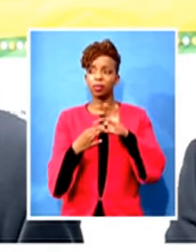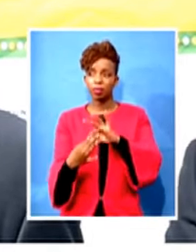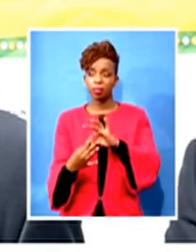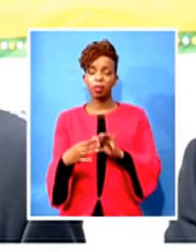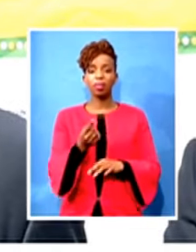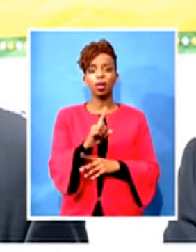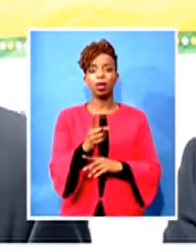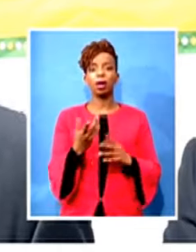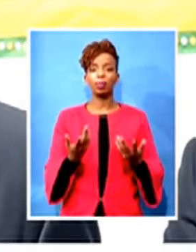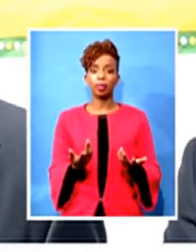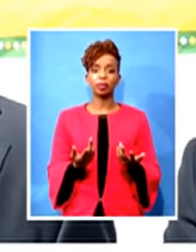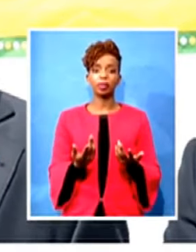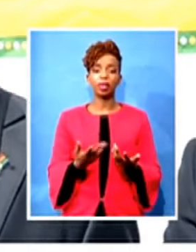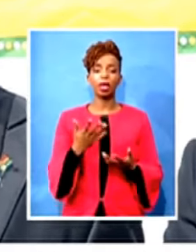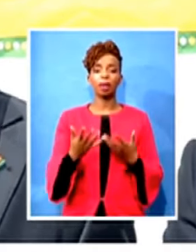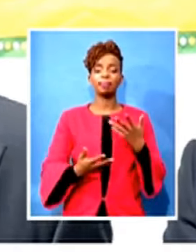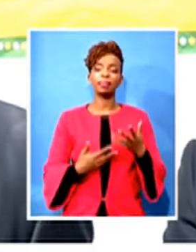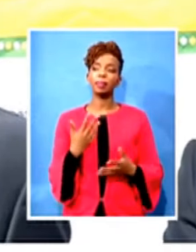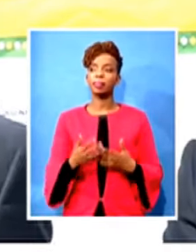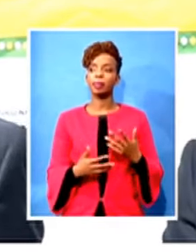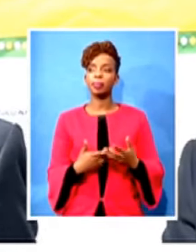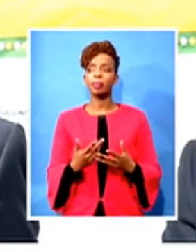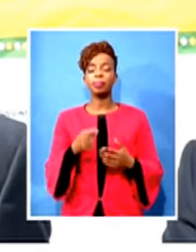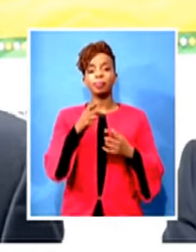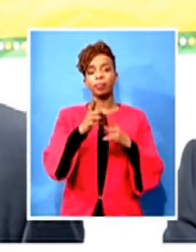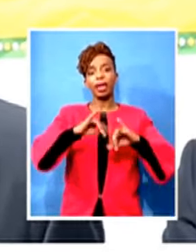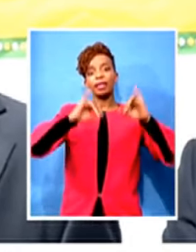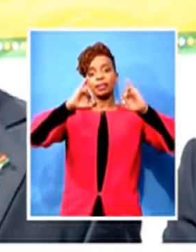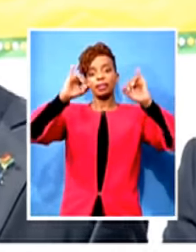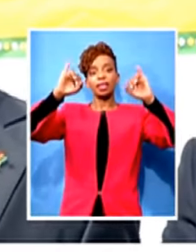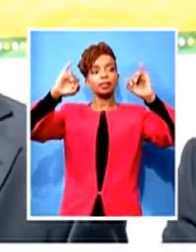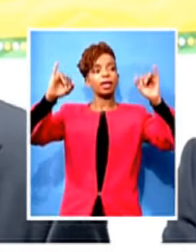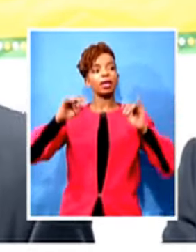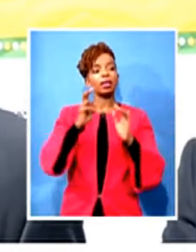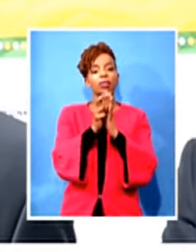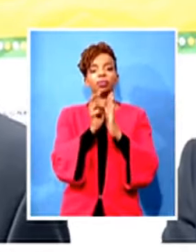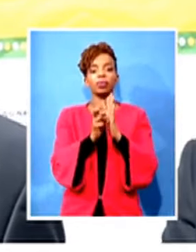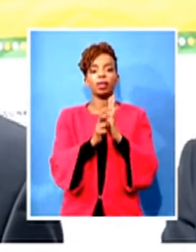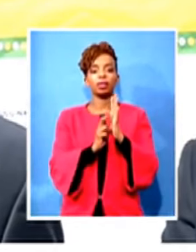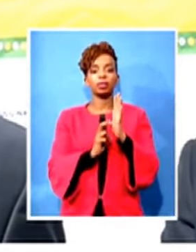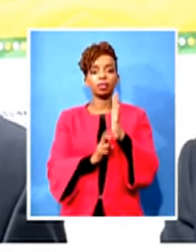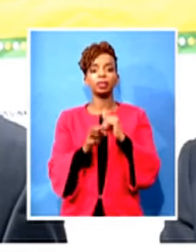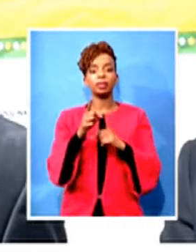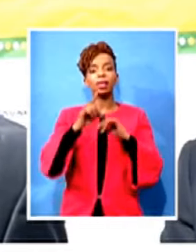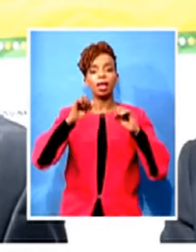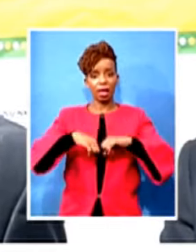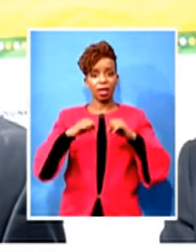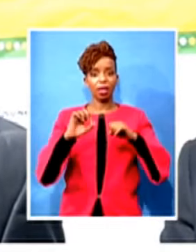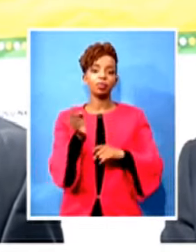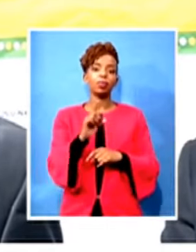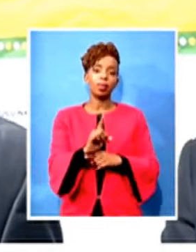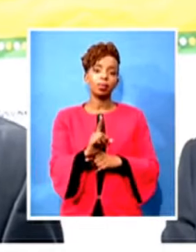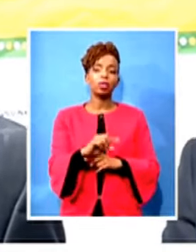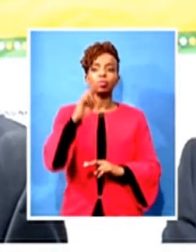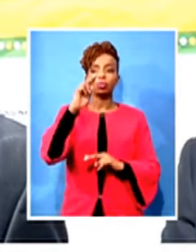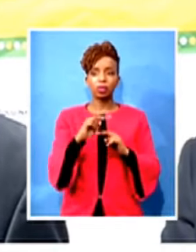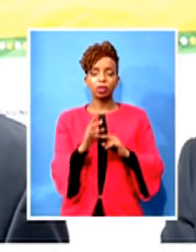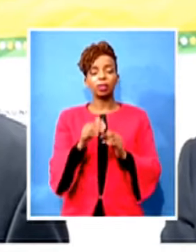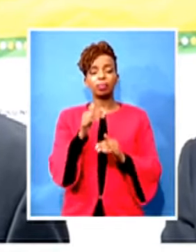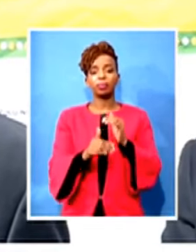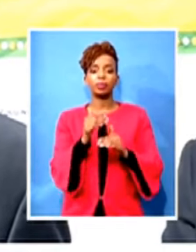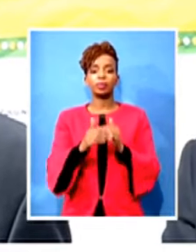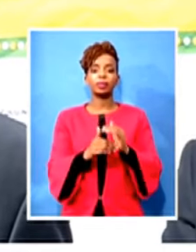disaster regulations which allow us to shorten processes. So having been around in this region, I'm